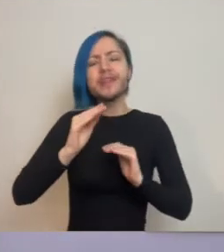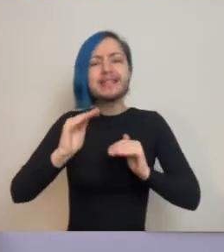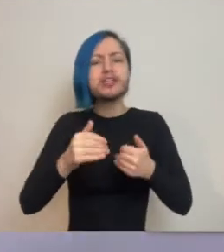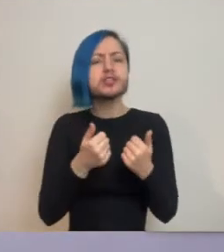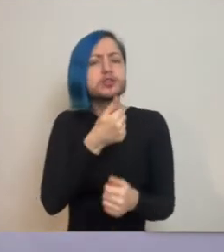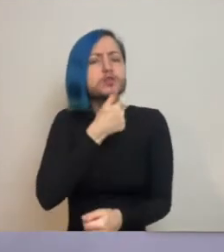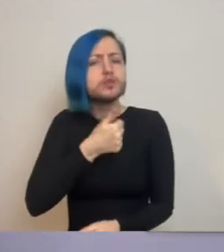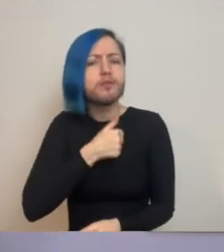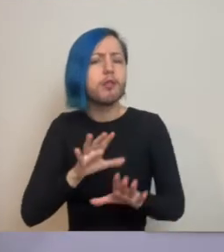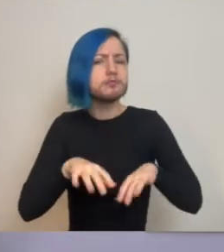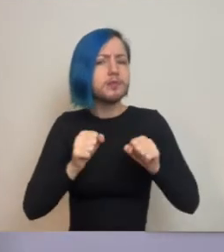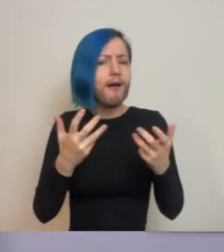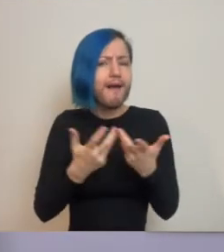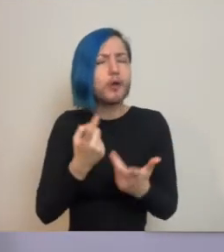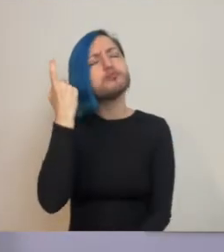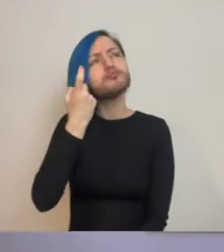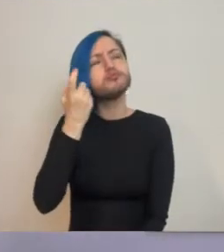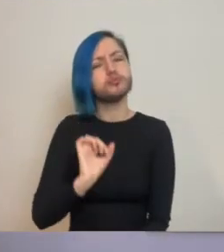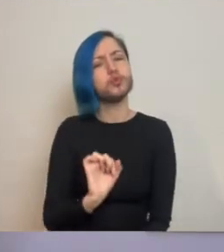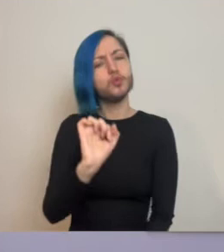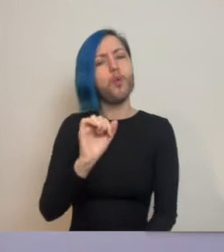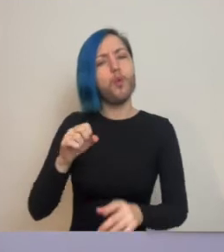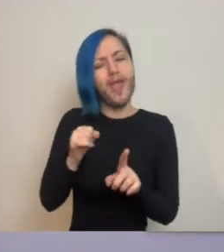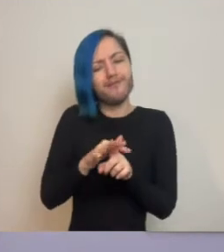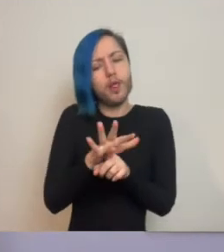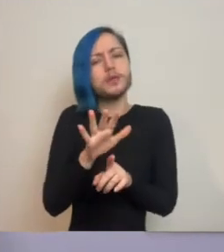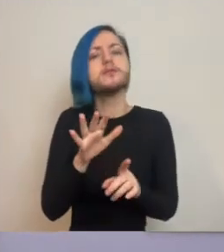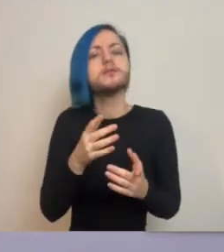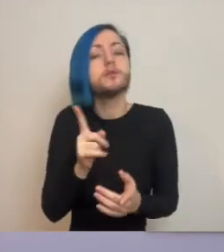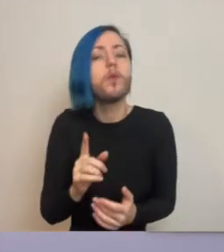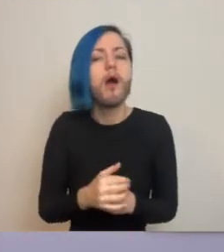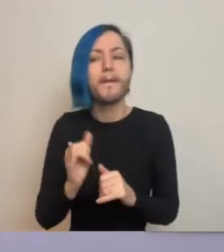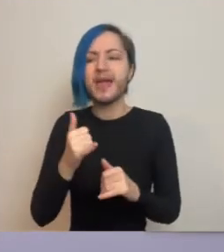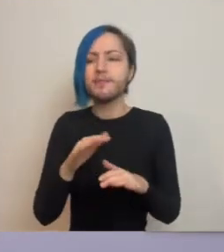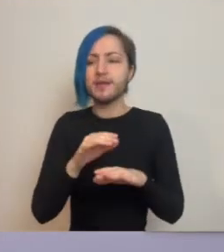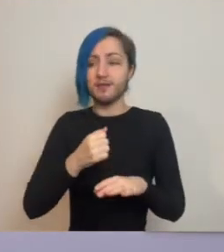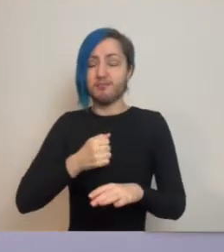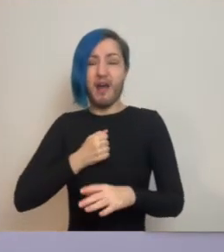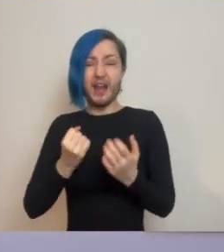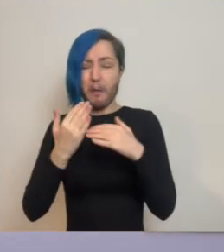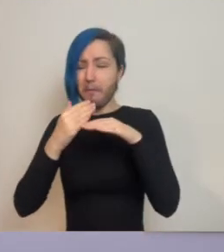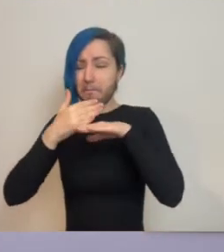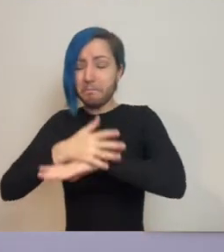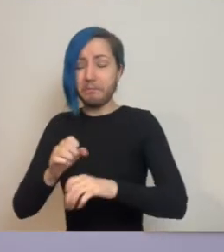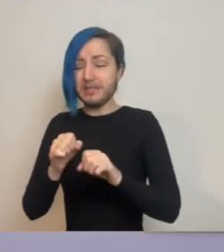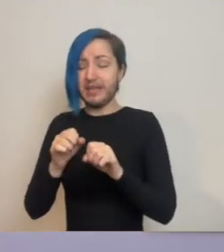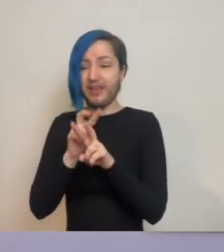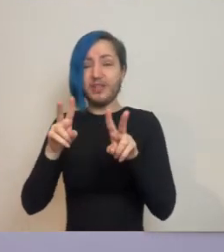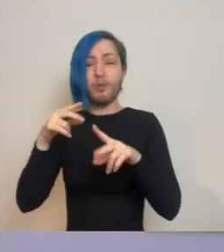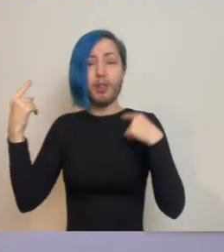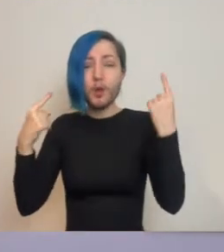to think about what your influences are. They might not be as busy and visually noisy as mine. You might be inspired by